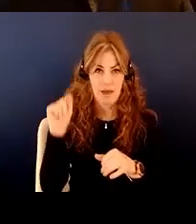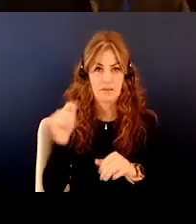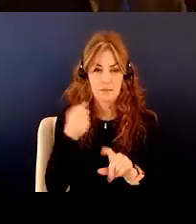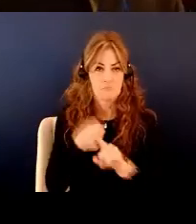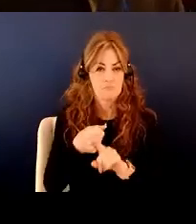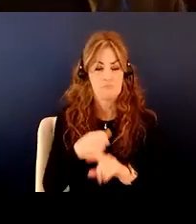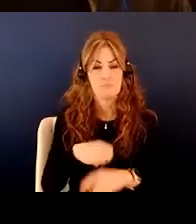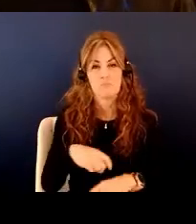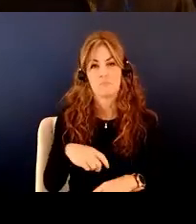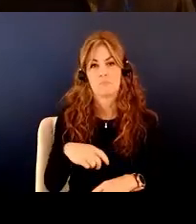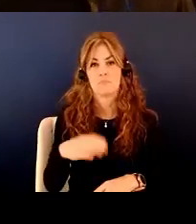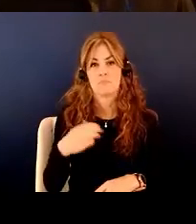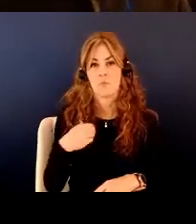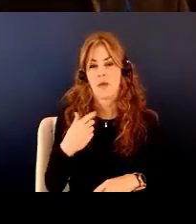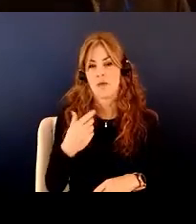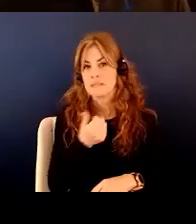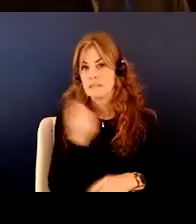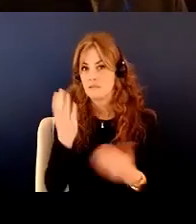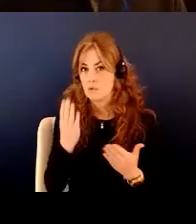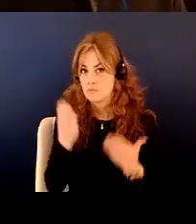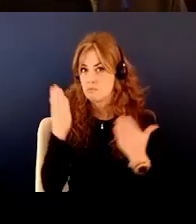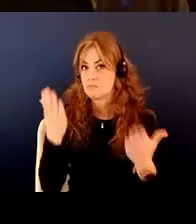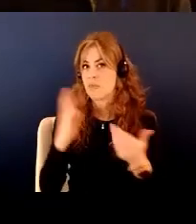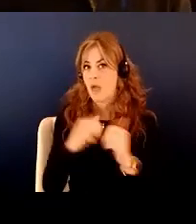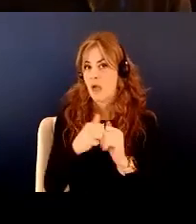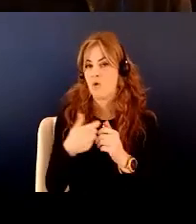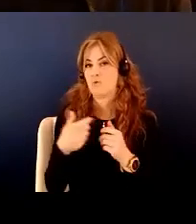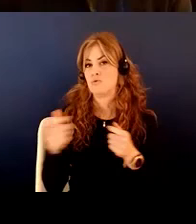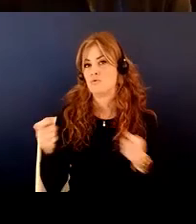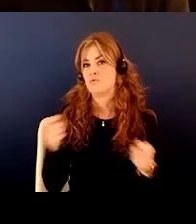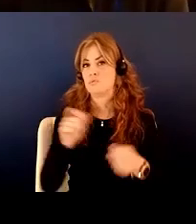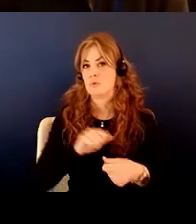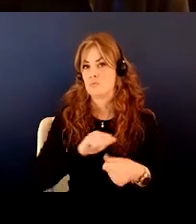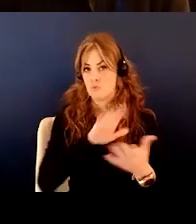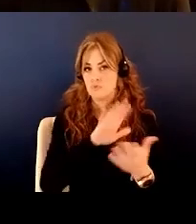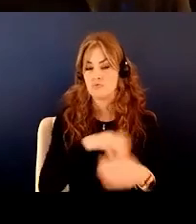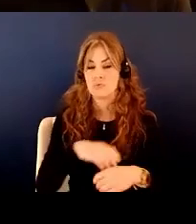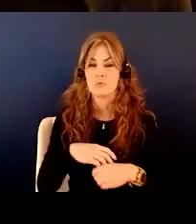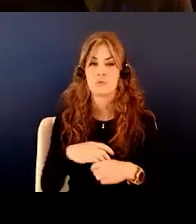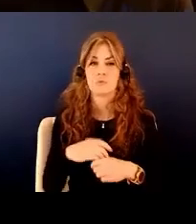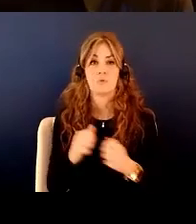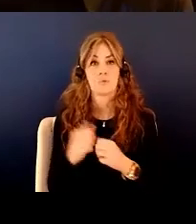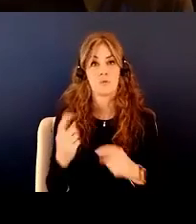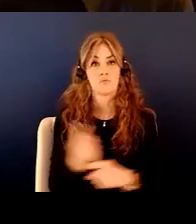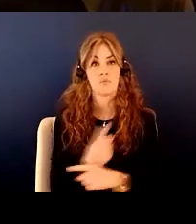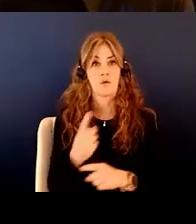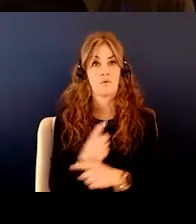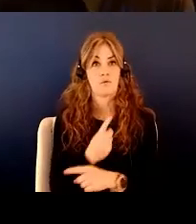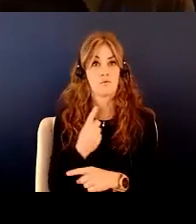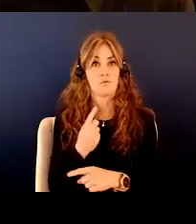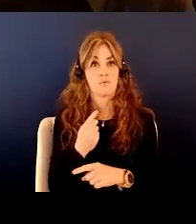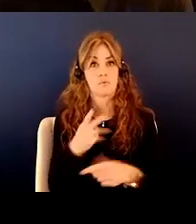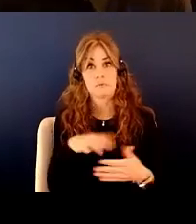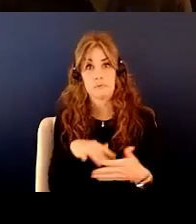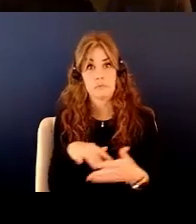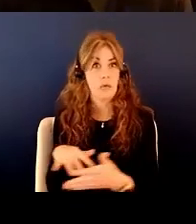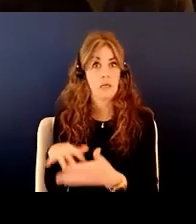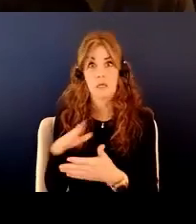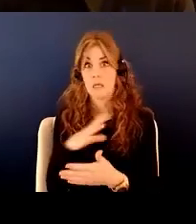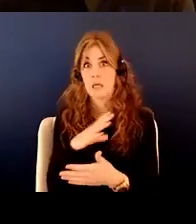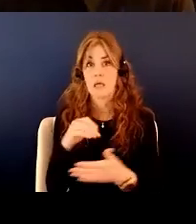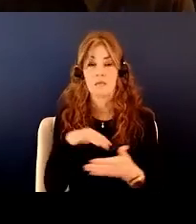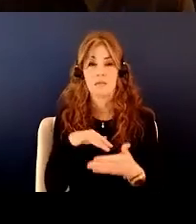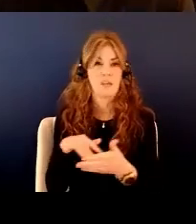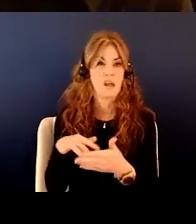through kind of a number of recommendations for how you would handle it. Just like with regular studies and studying associations